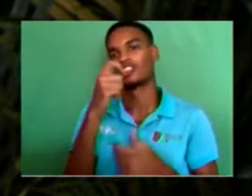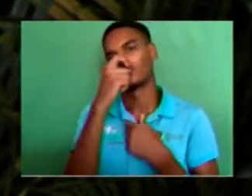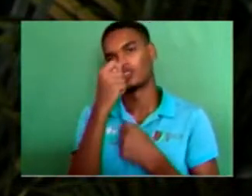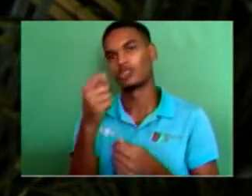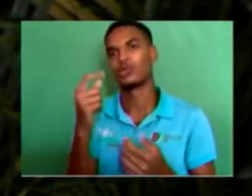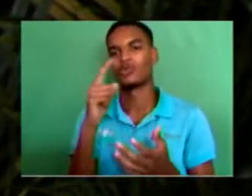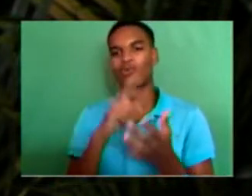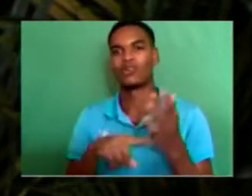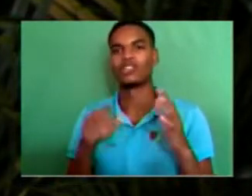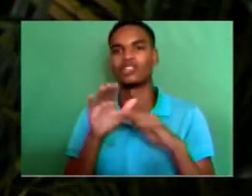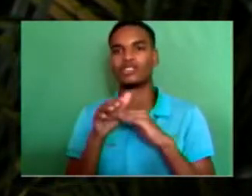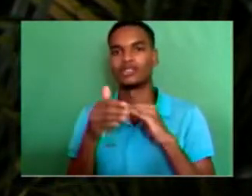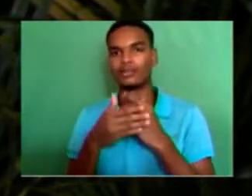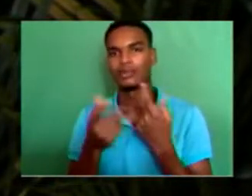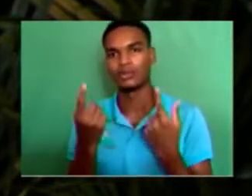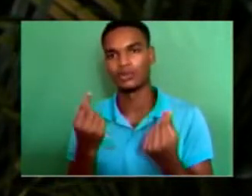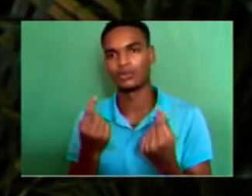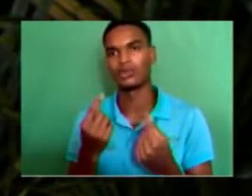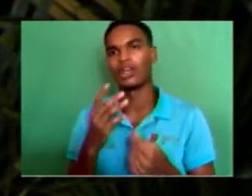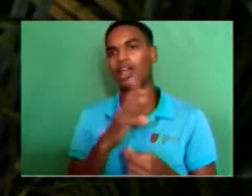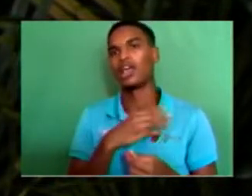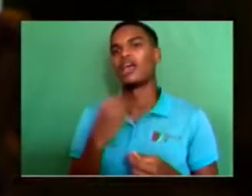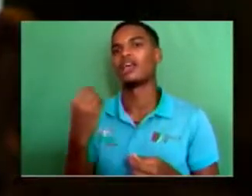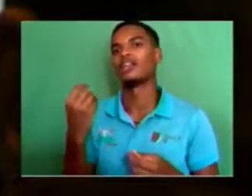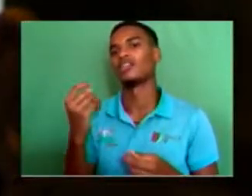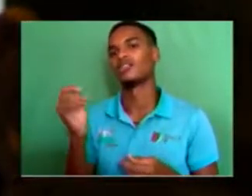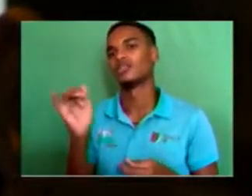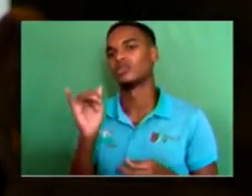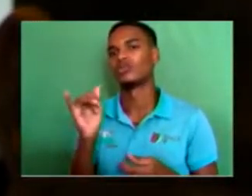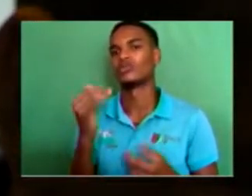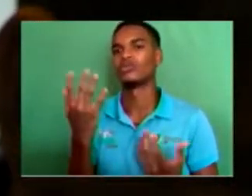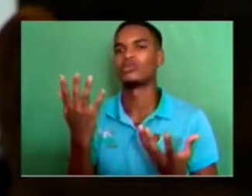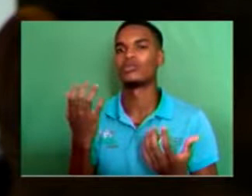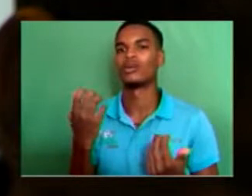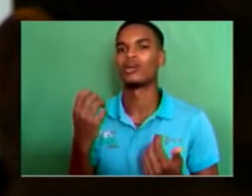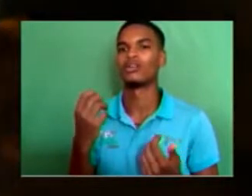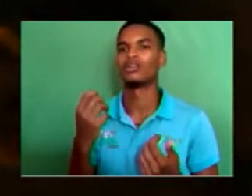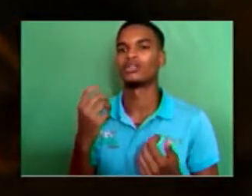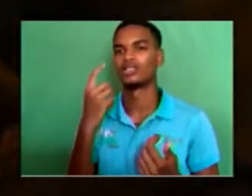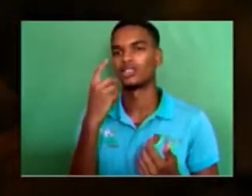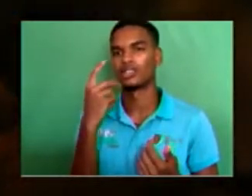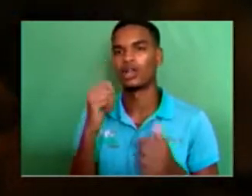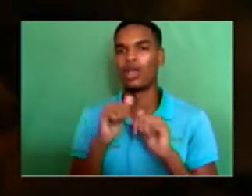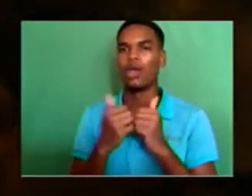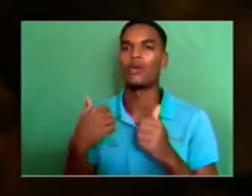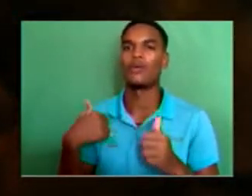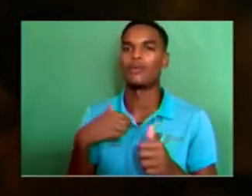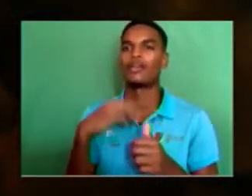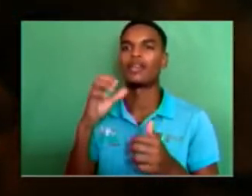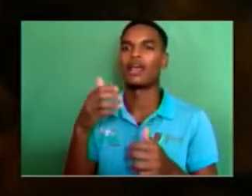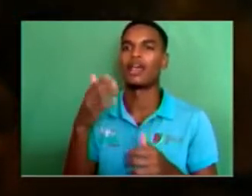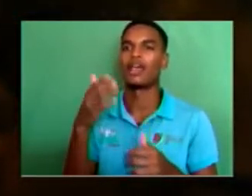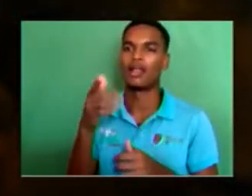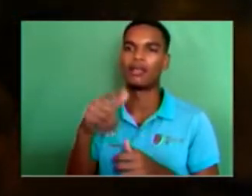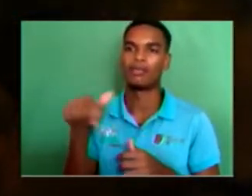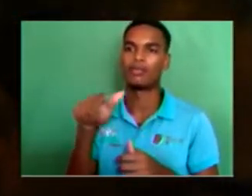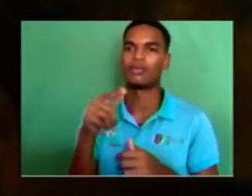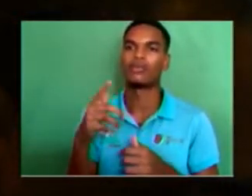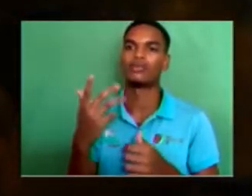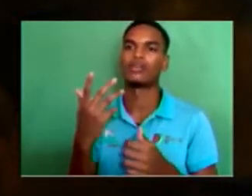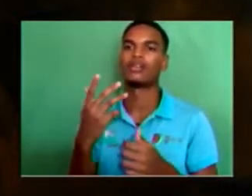is doing, and to, wherever we can help you, we, certainly